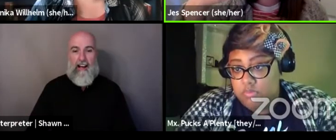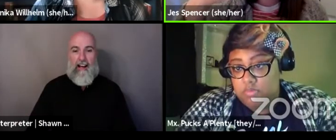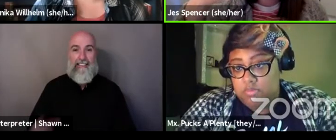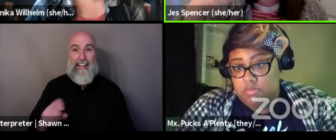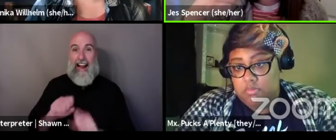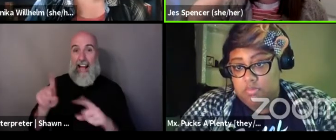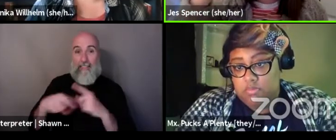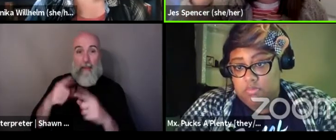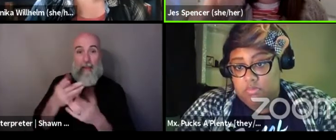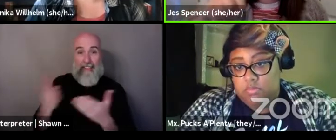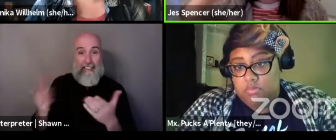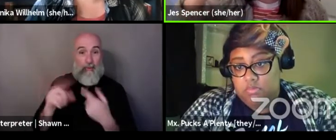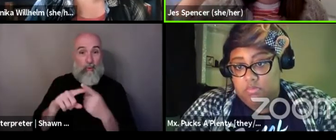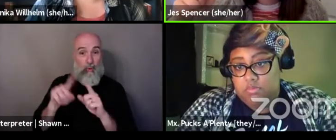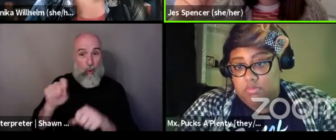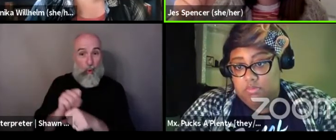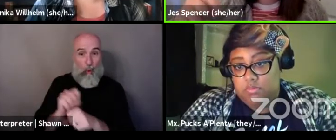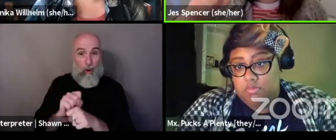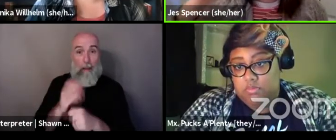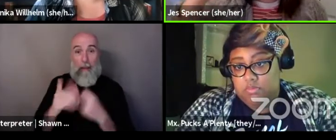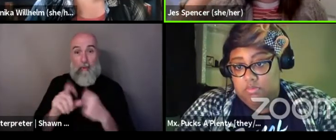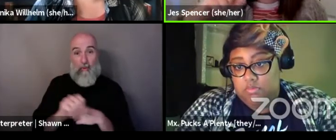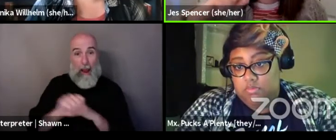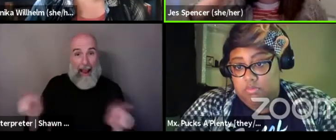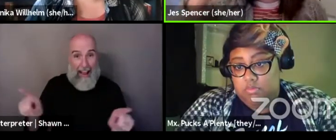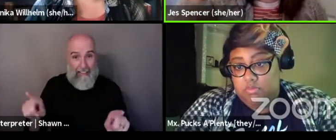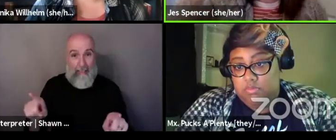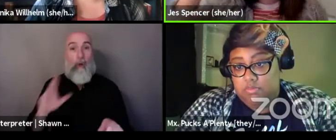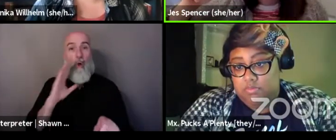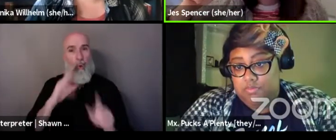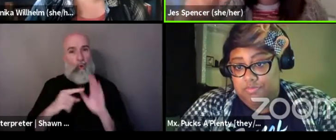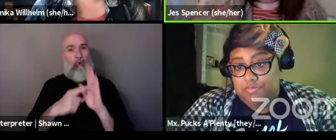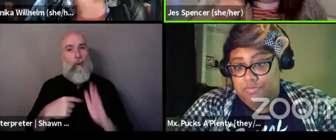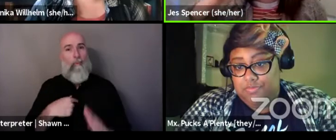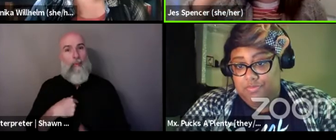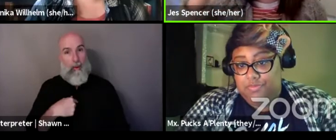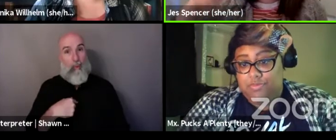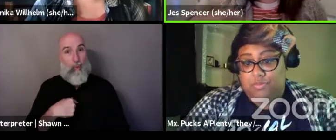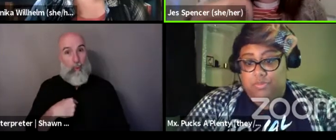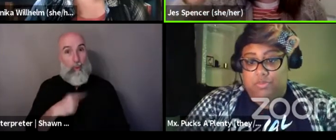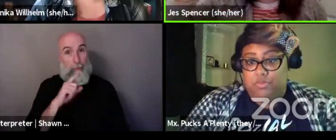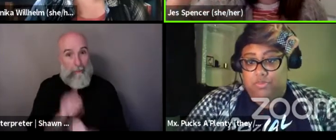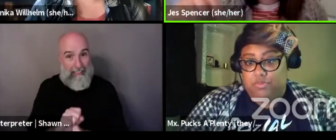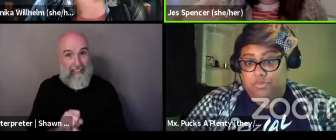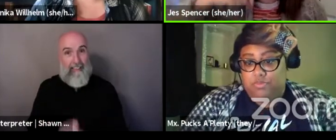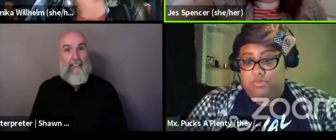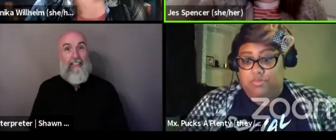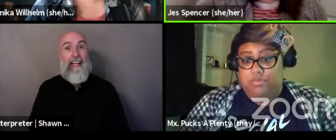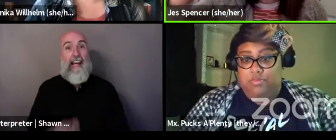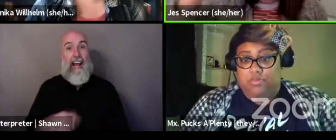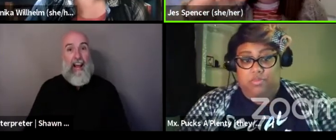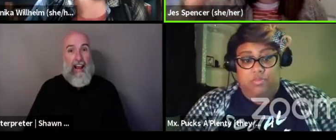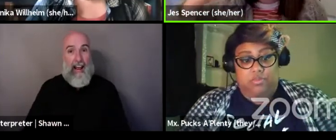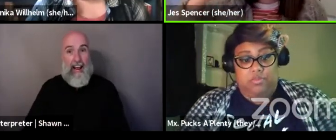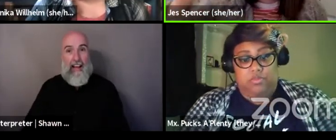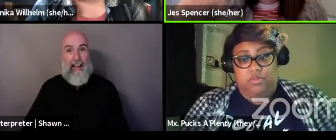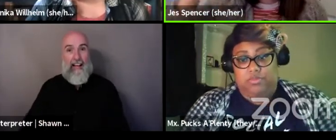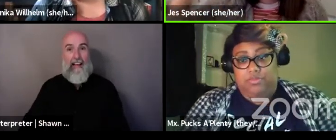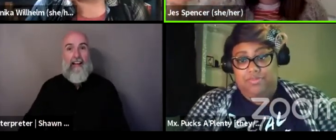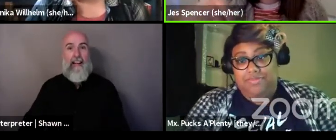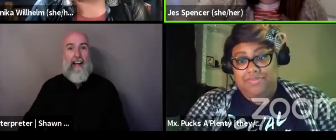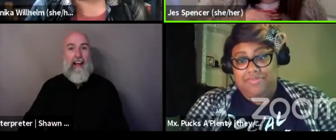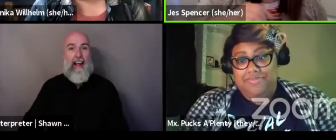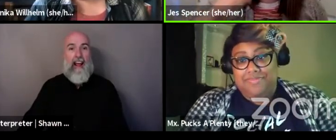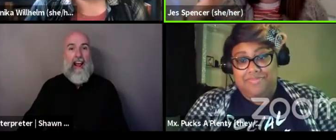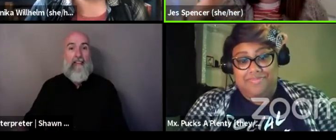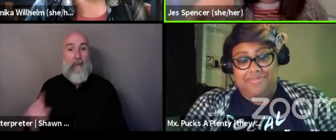work someplace. And maybe by asking, we will show them that we need it. And if the younger generation keeps going and you need, and you ask before you